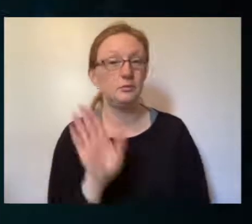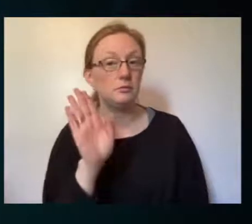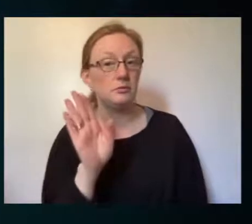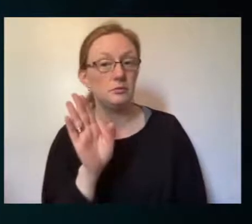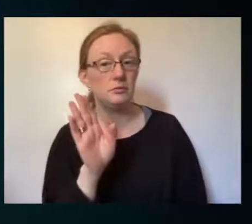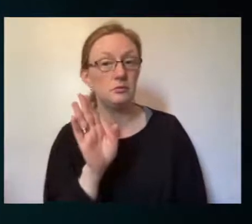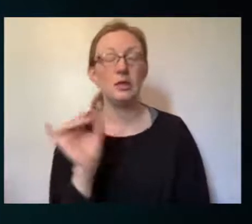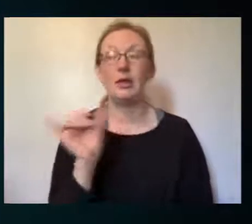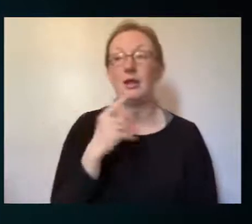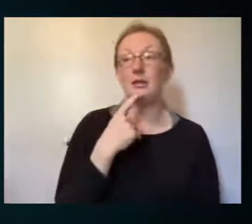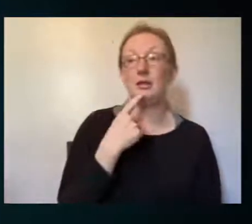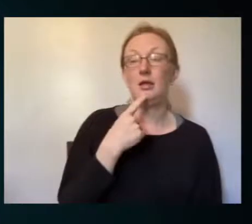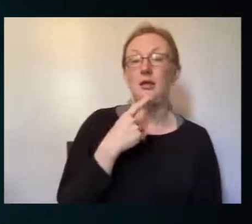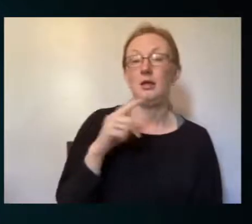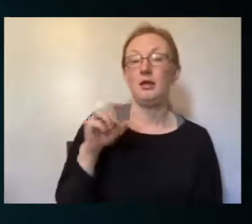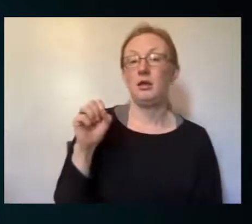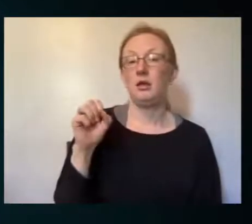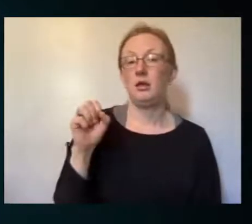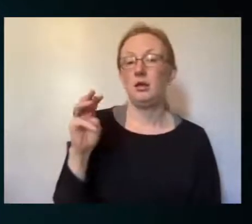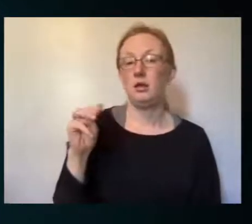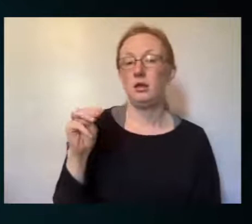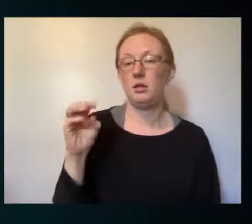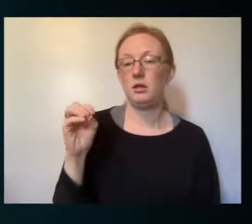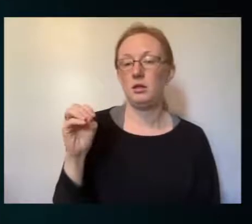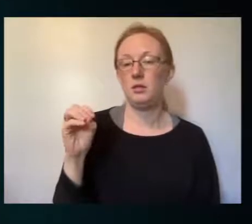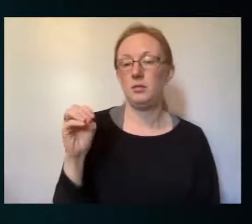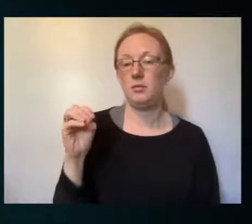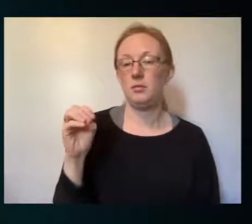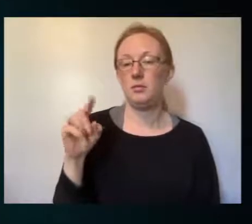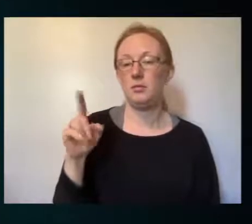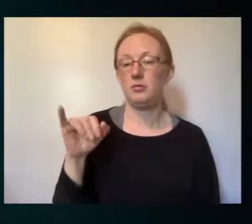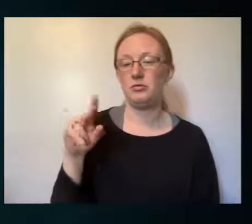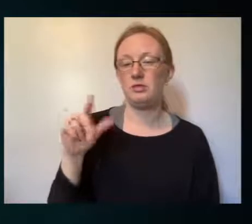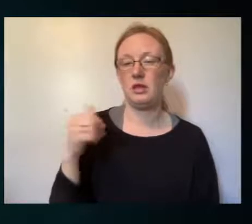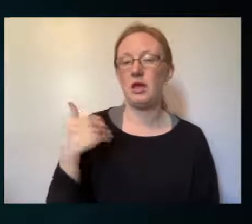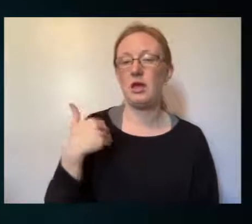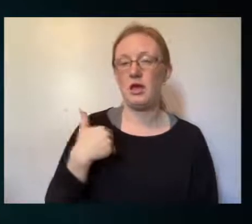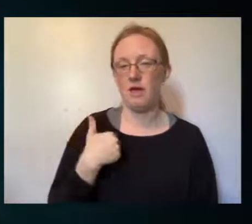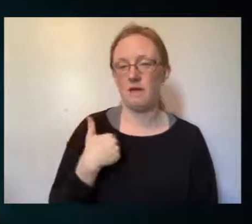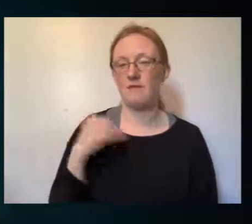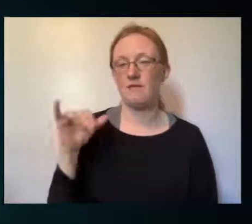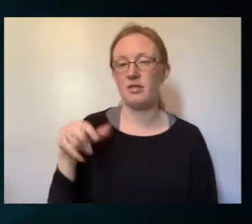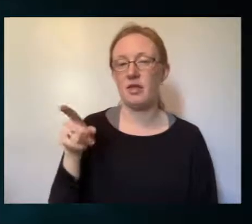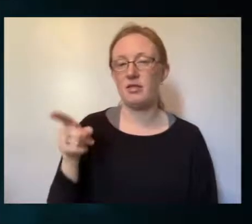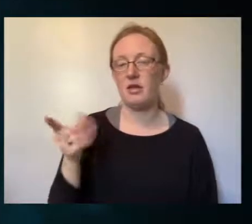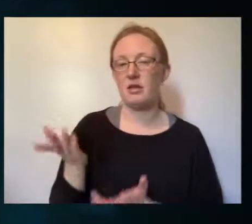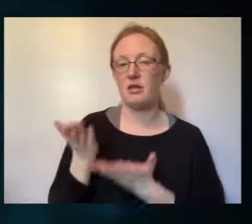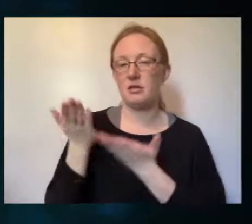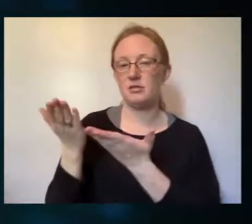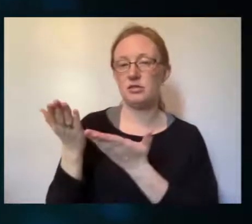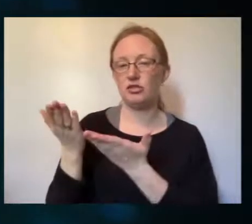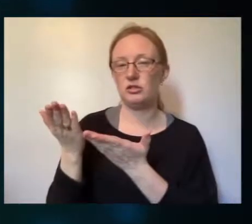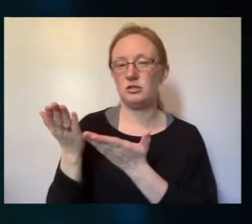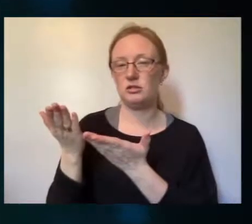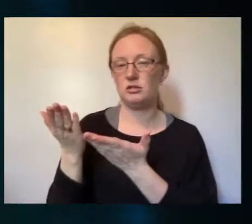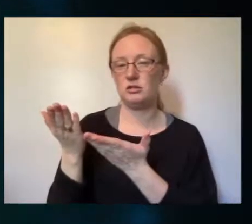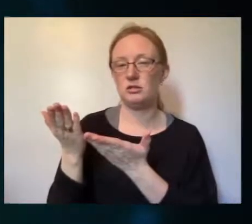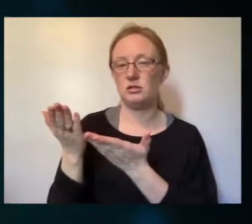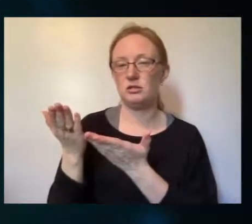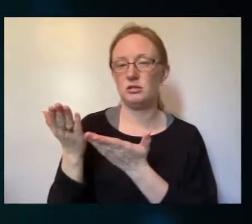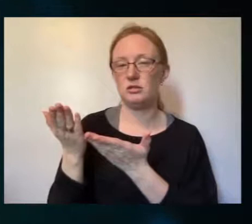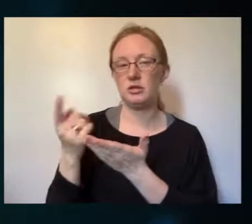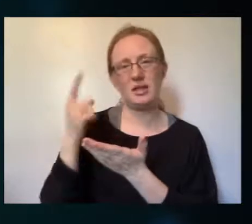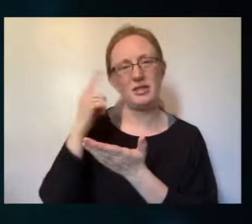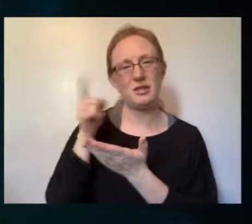So as I said, Mozilla has these festivals that you can go to, and they give you a recommended payment. I think